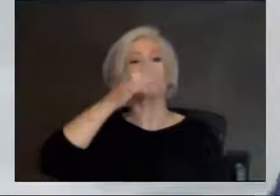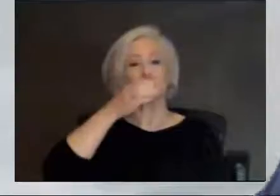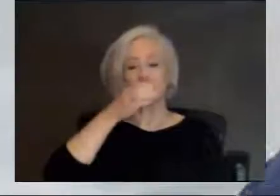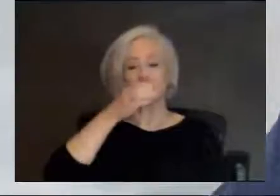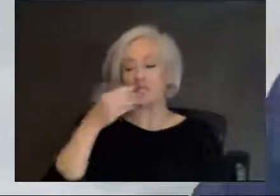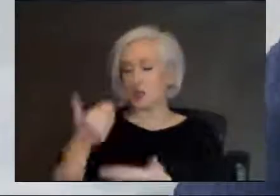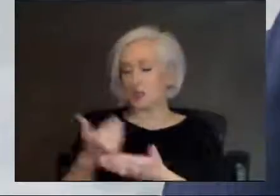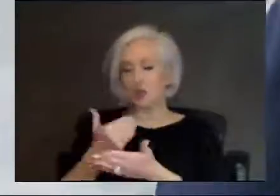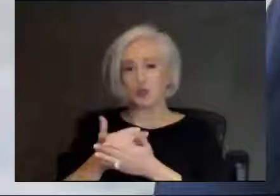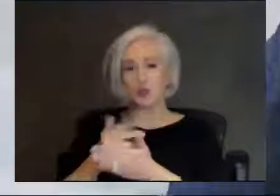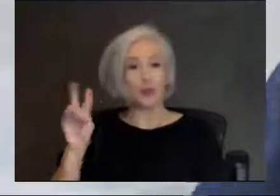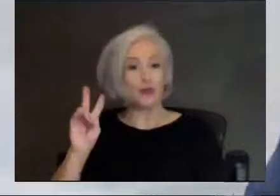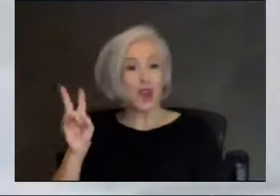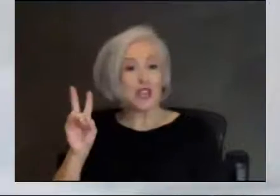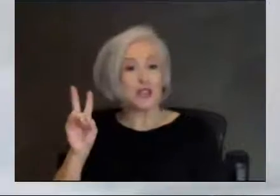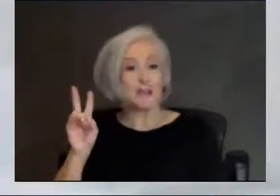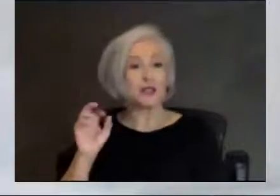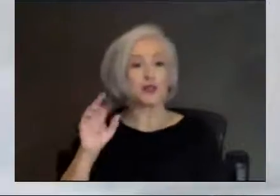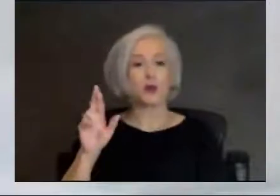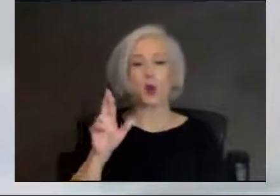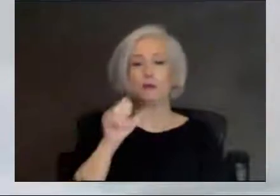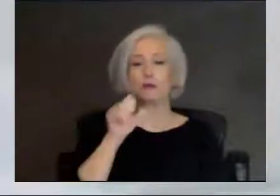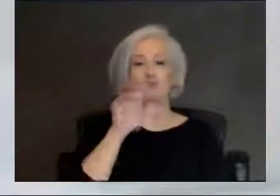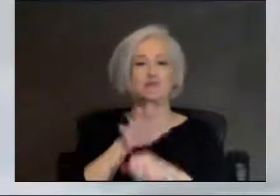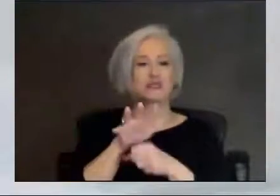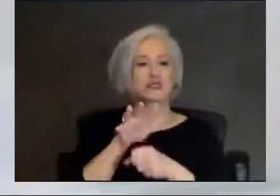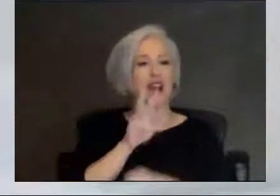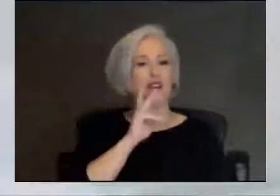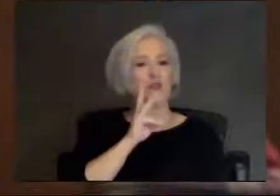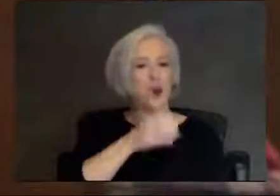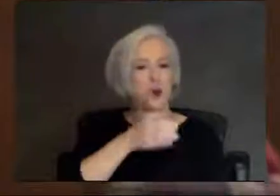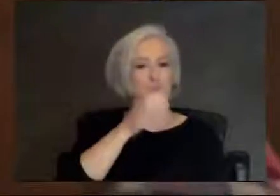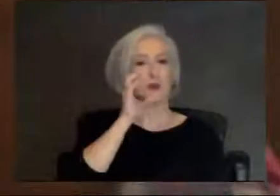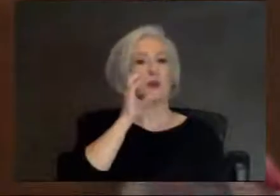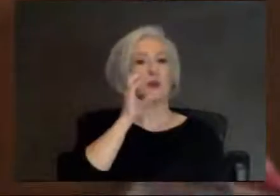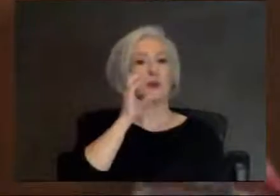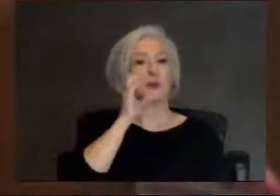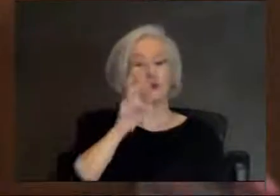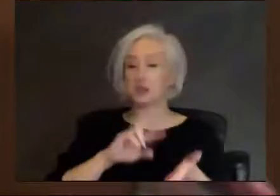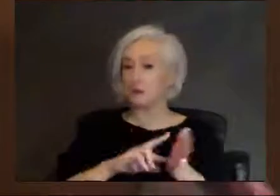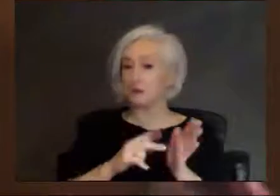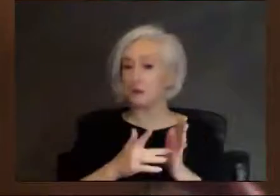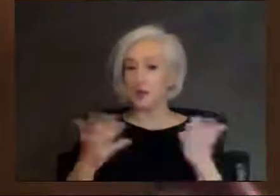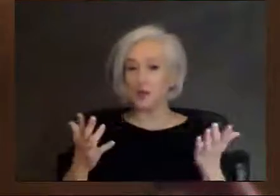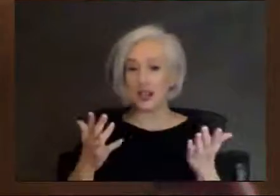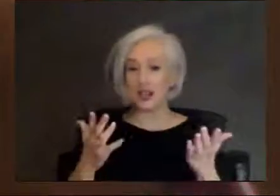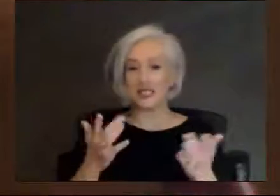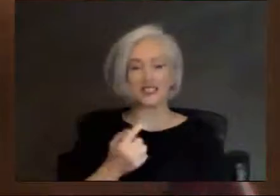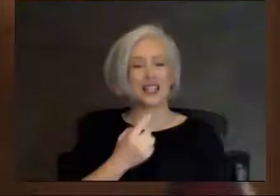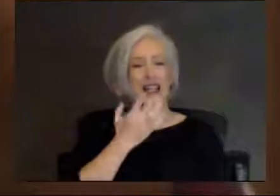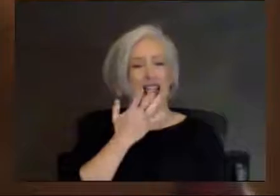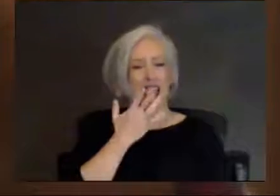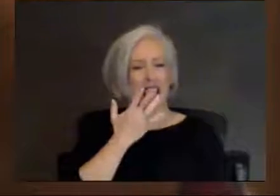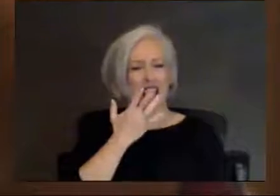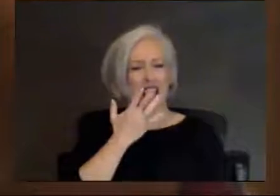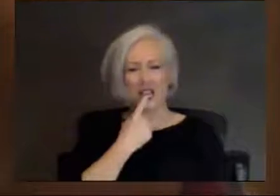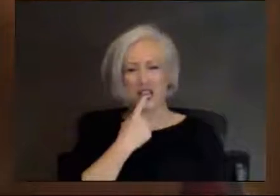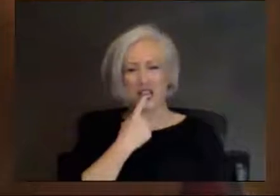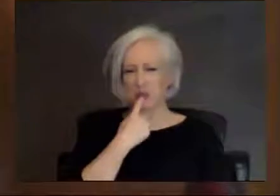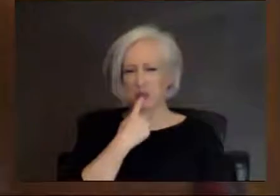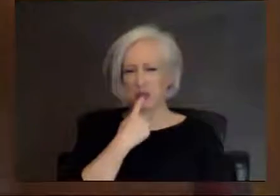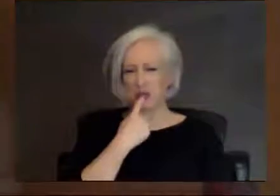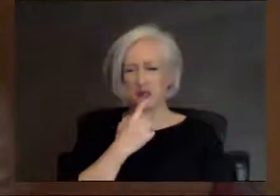busy day. I'm talking about a bitter taste in your mouth. An occasional bitter taste in your mouth is typically no cause for